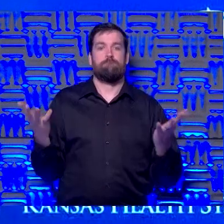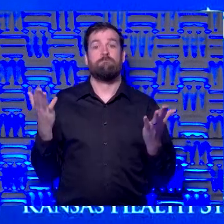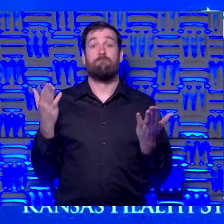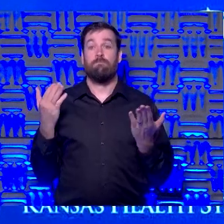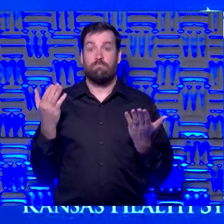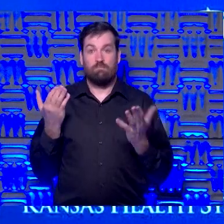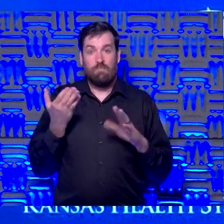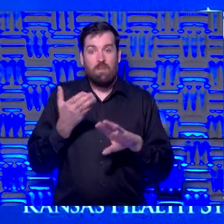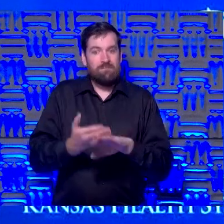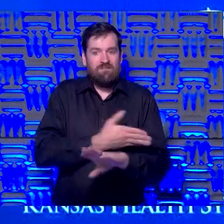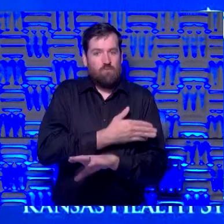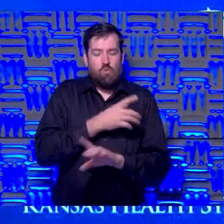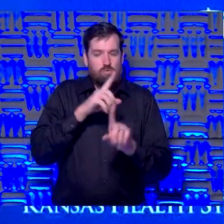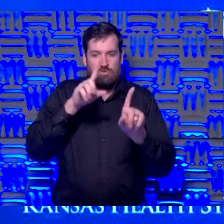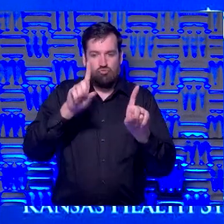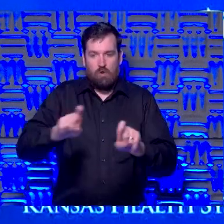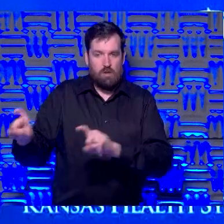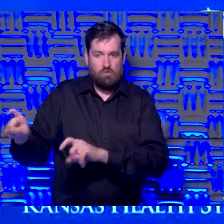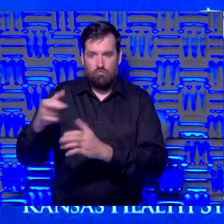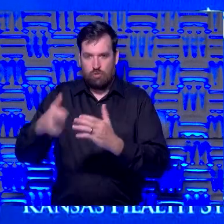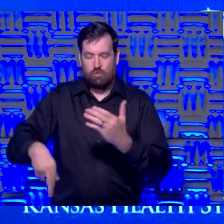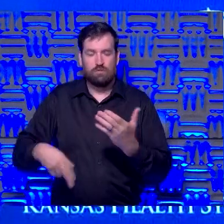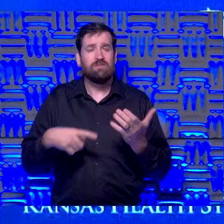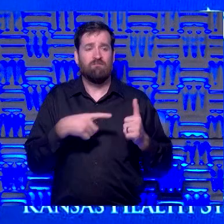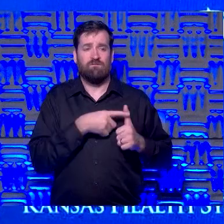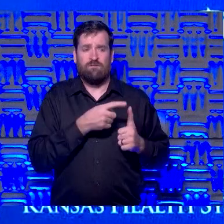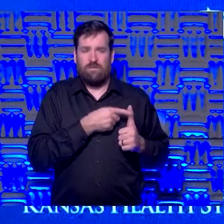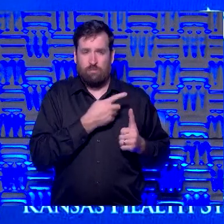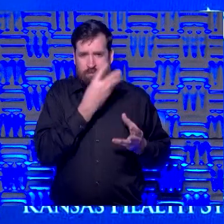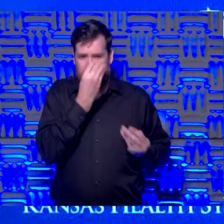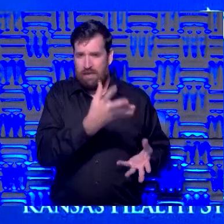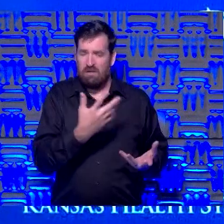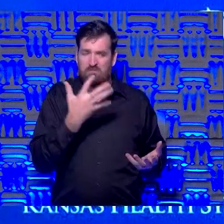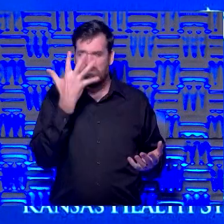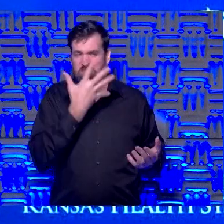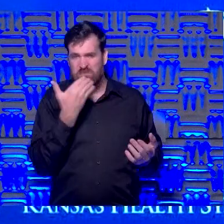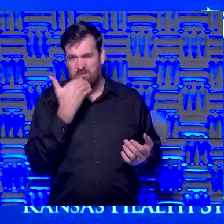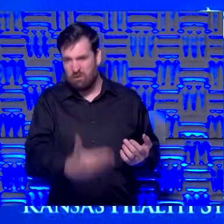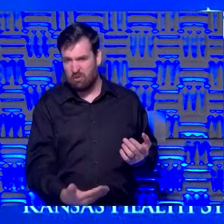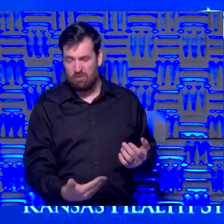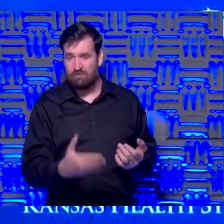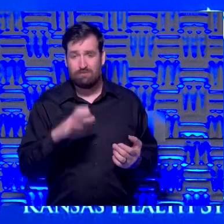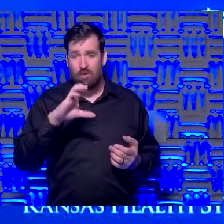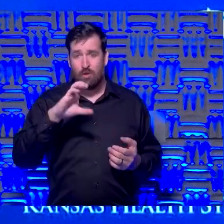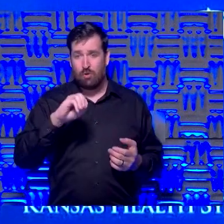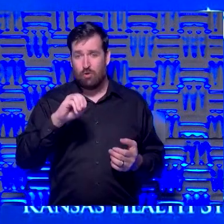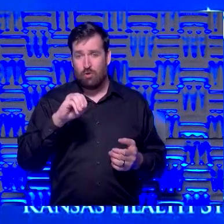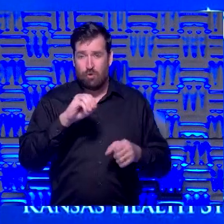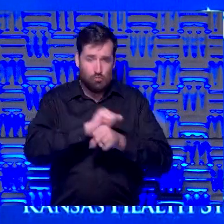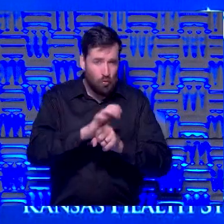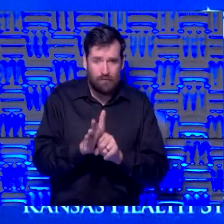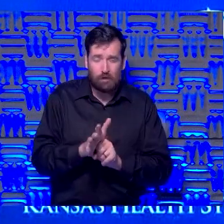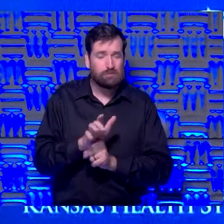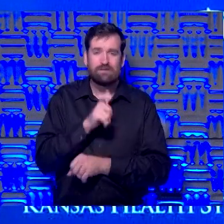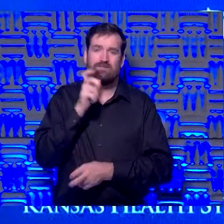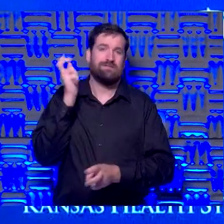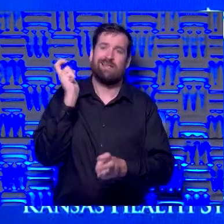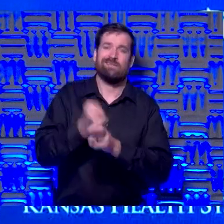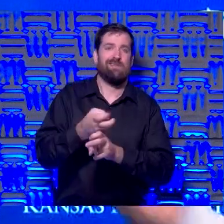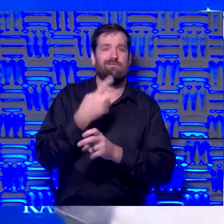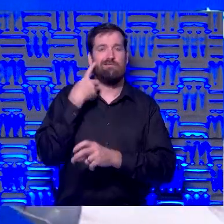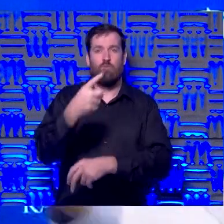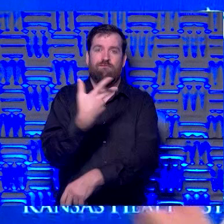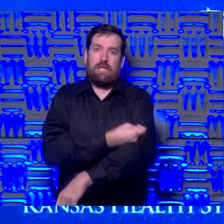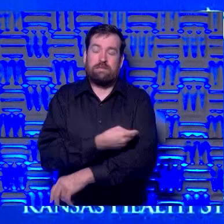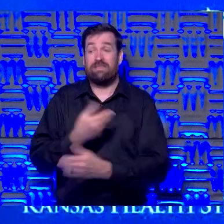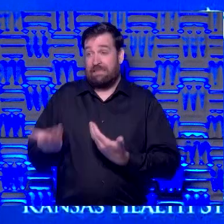of all the results of the trial. So the preliminary data here looks pretty good. And just to say, the coronavirus isn't really a challenging target for vaccination. It's pretty